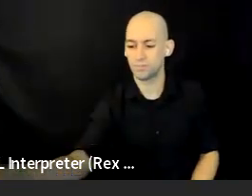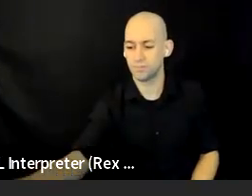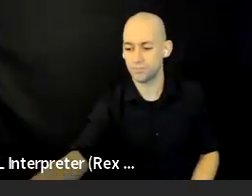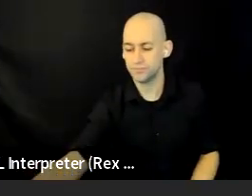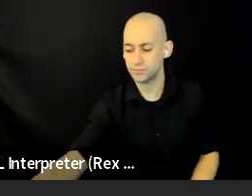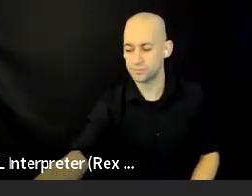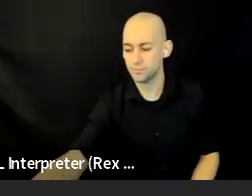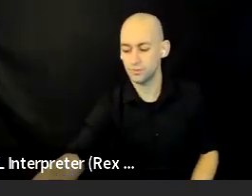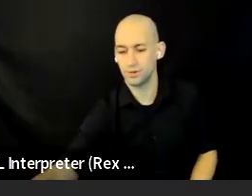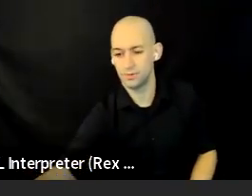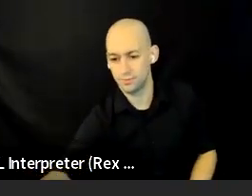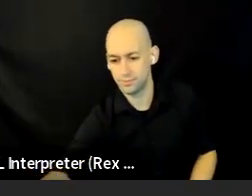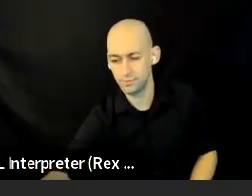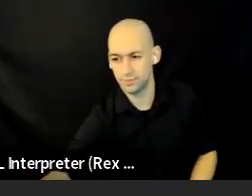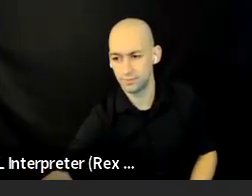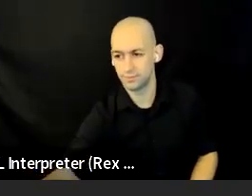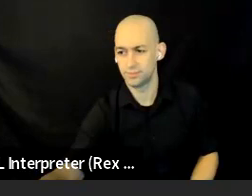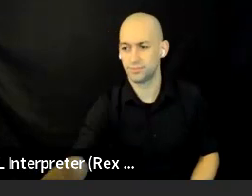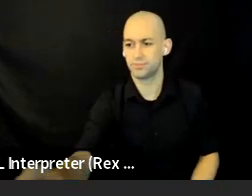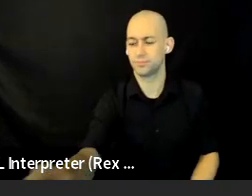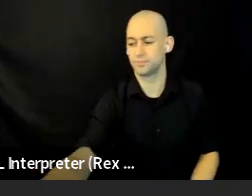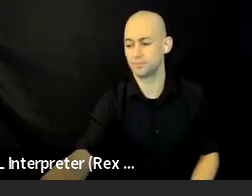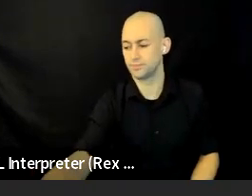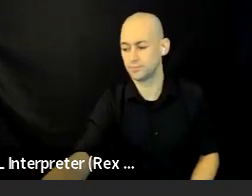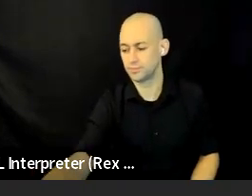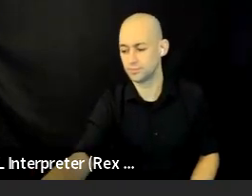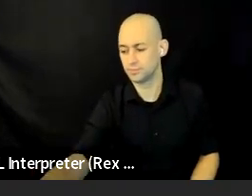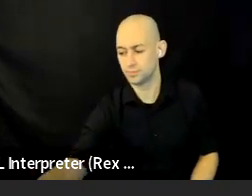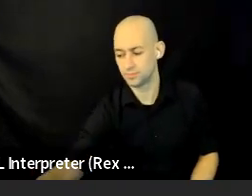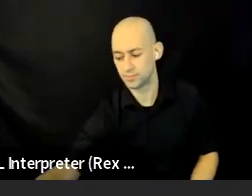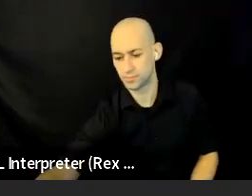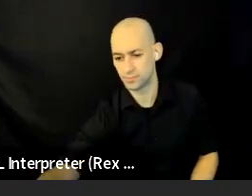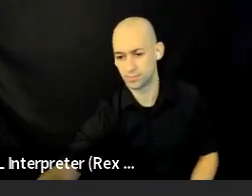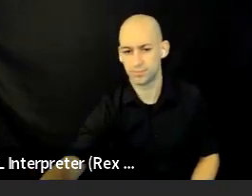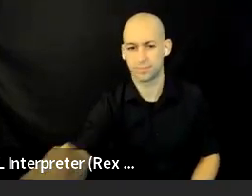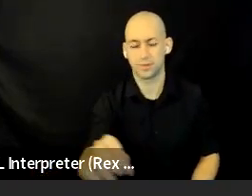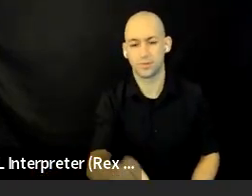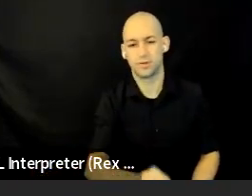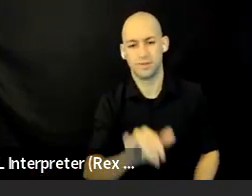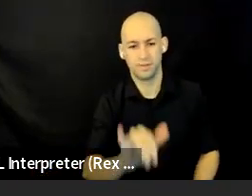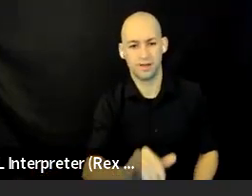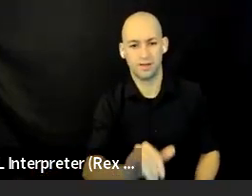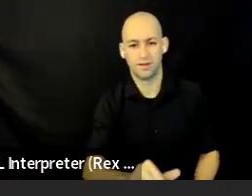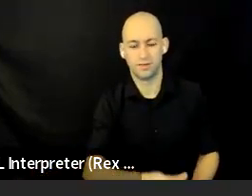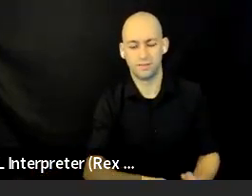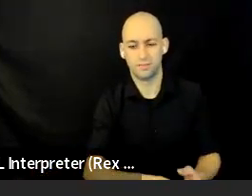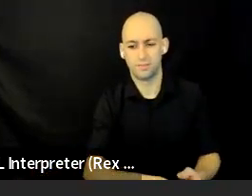Okay. Is it showing, Doug? I can't see it. Oh, thank you. So this first slide, entitled Project